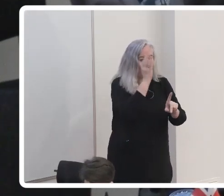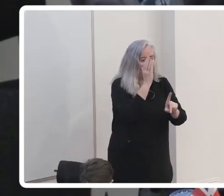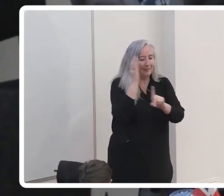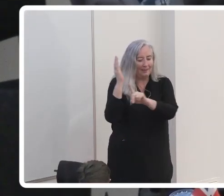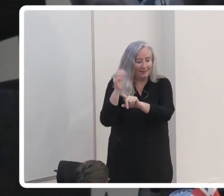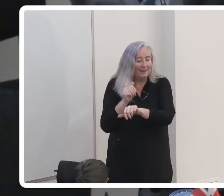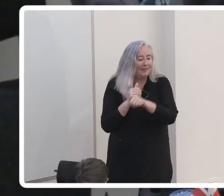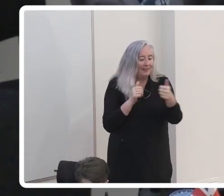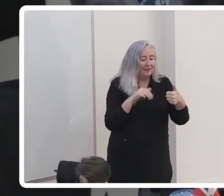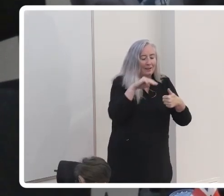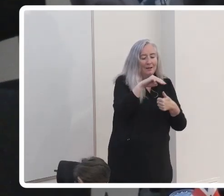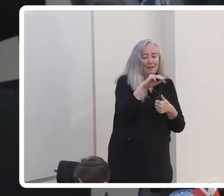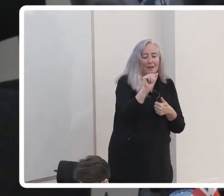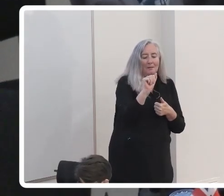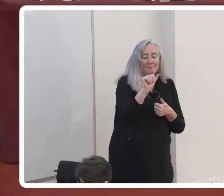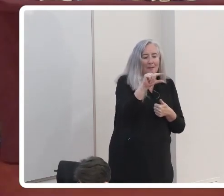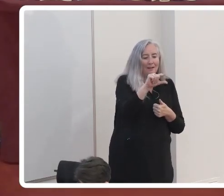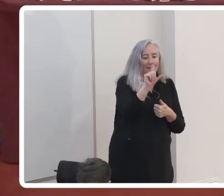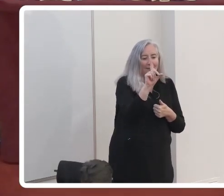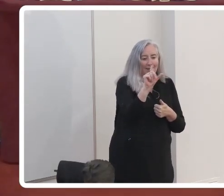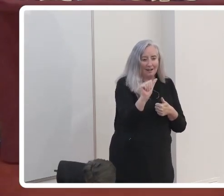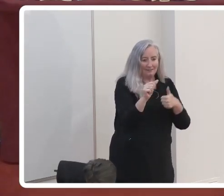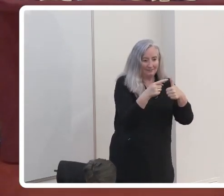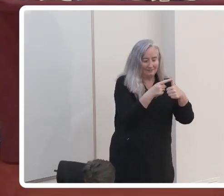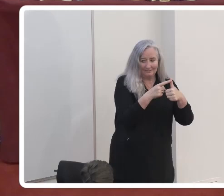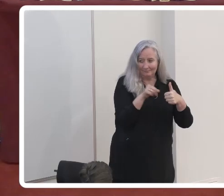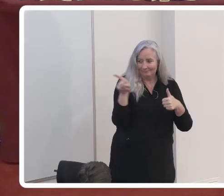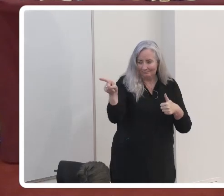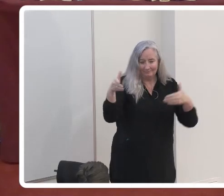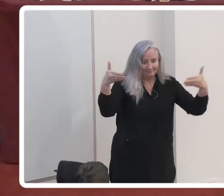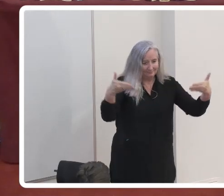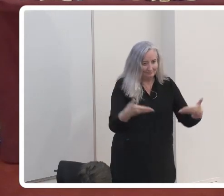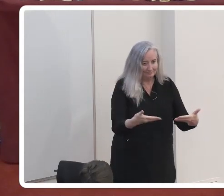Magda. So if you'd like to, I can introduce you.